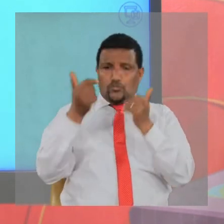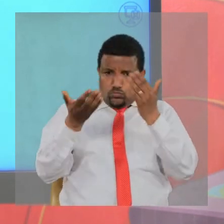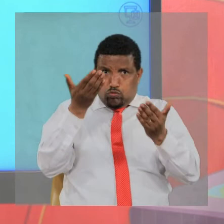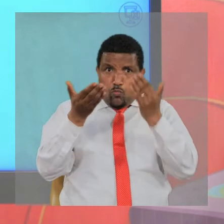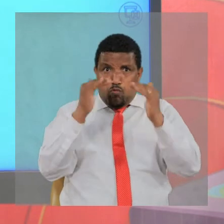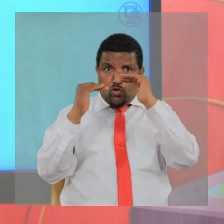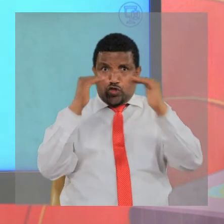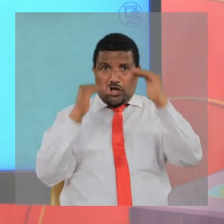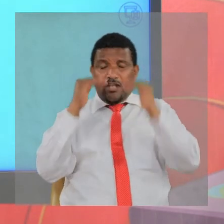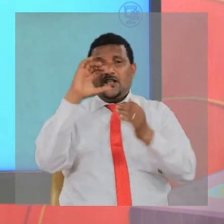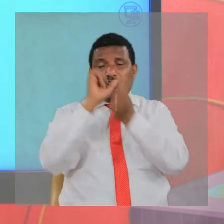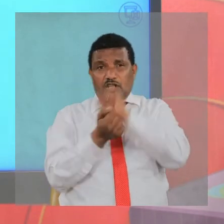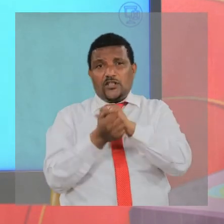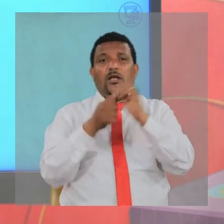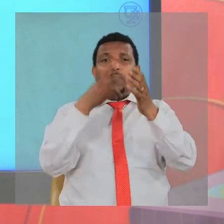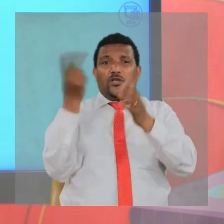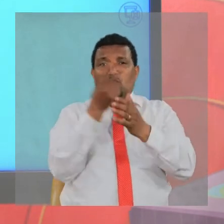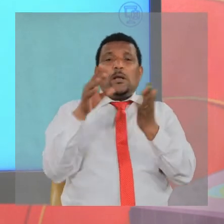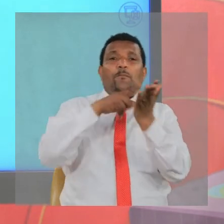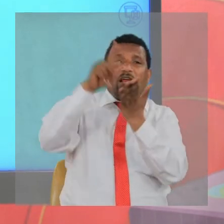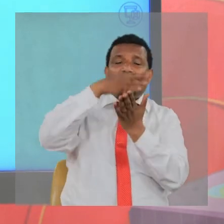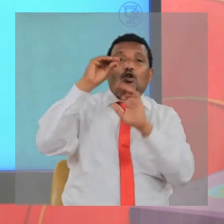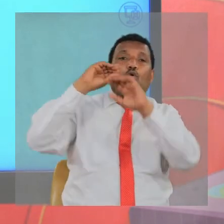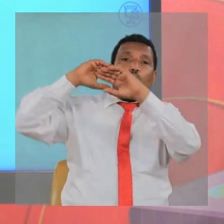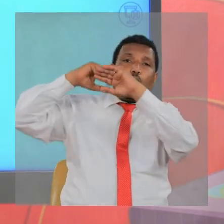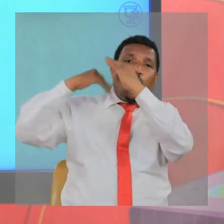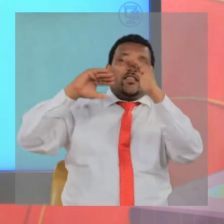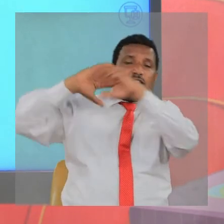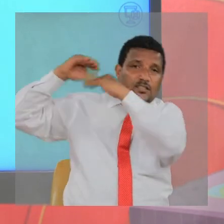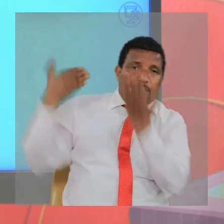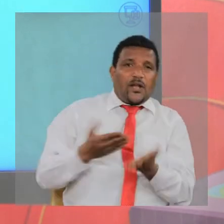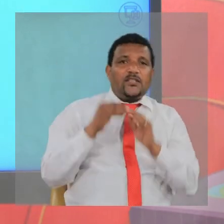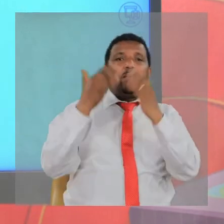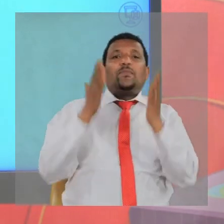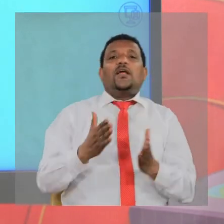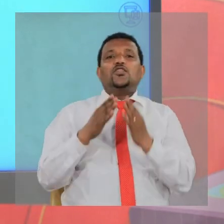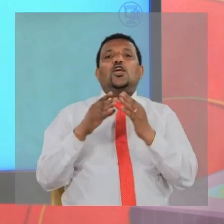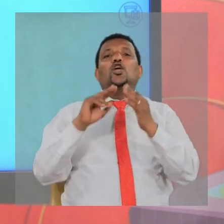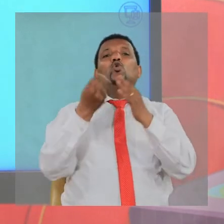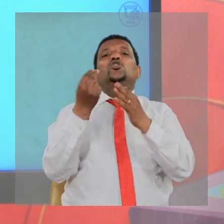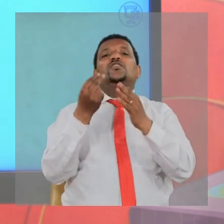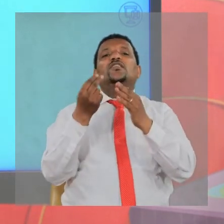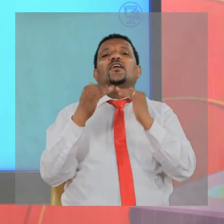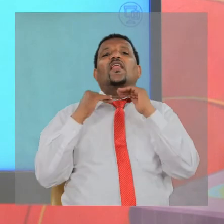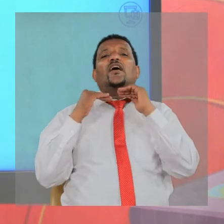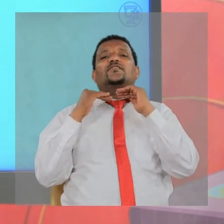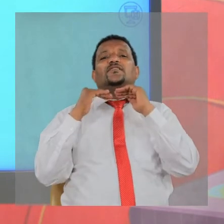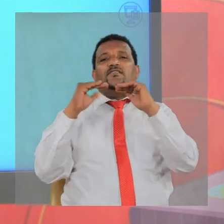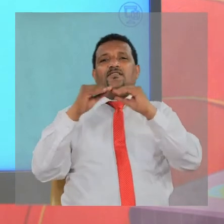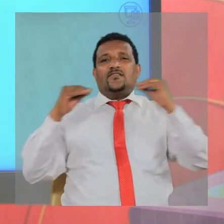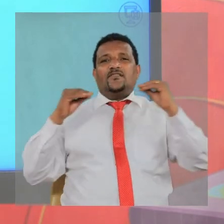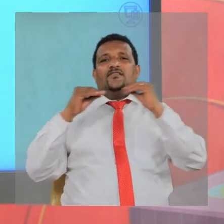proportional change between price and quantity supplied, then the supplier is said to be unit elastic.